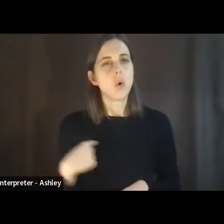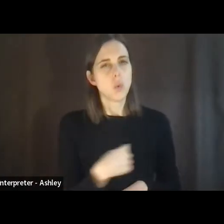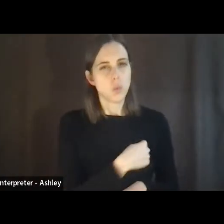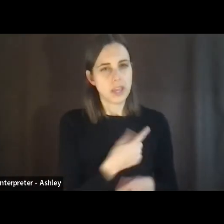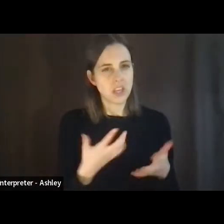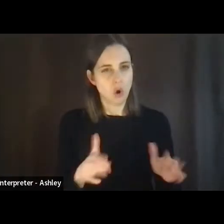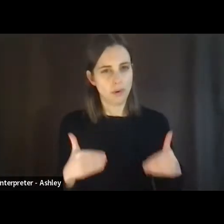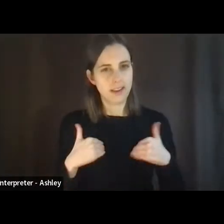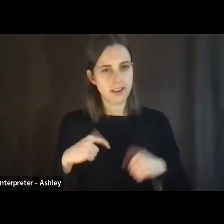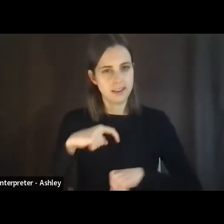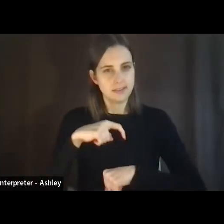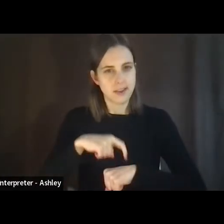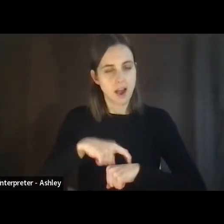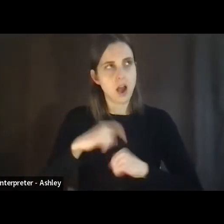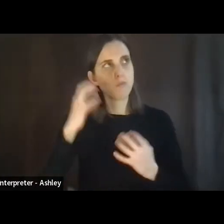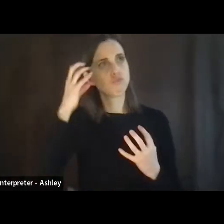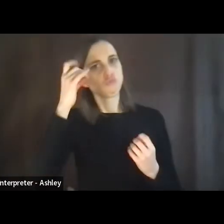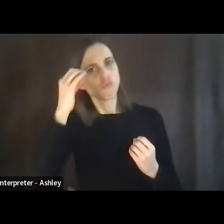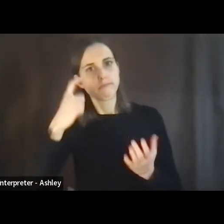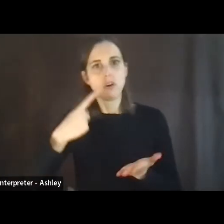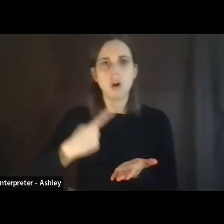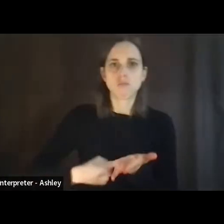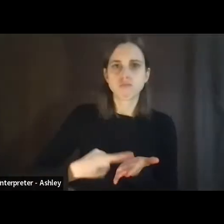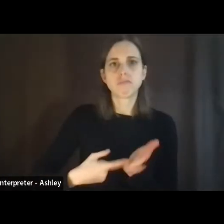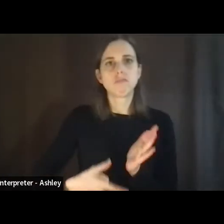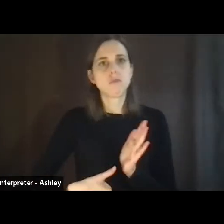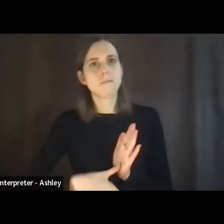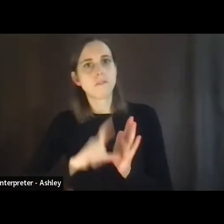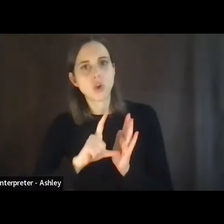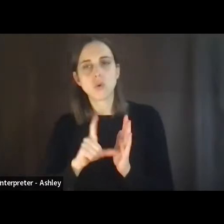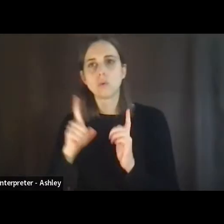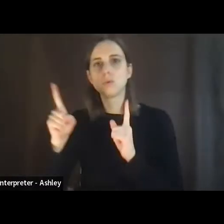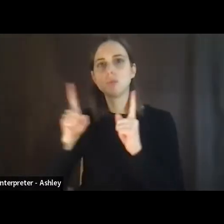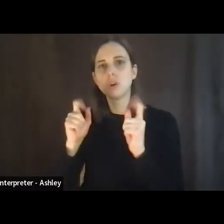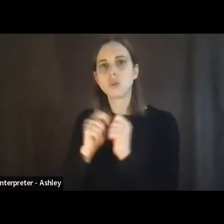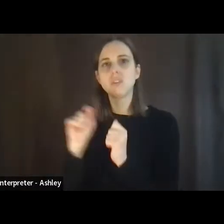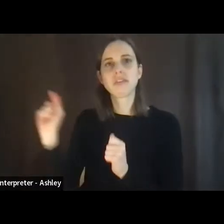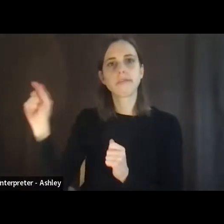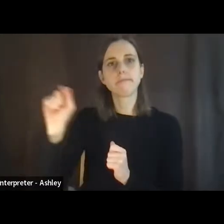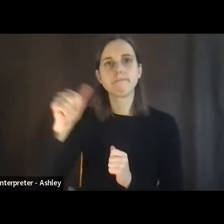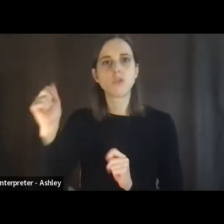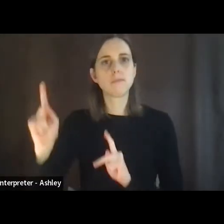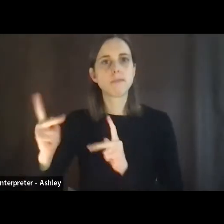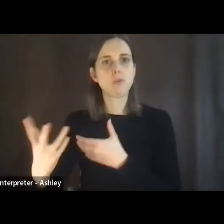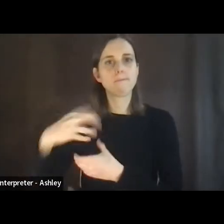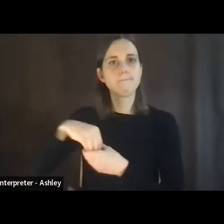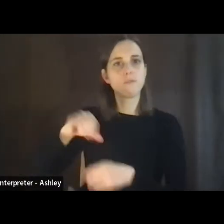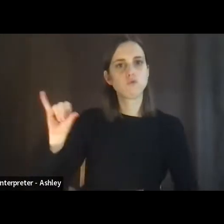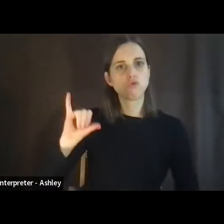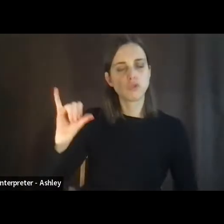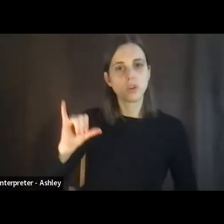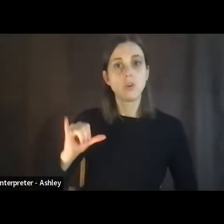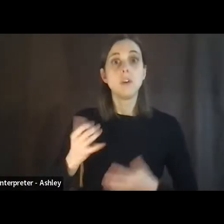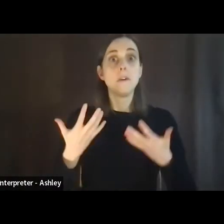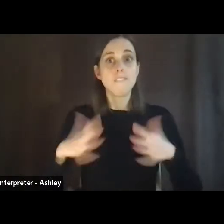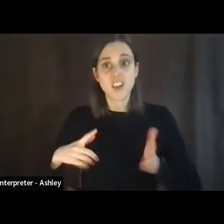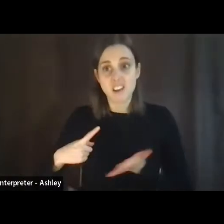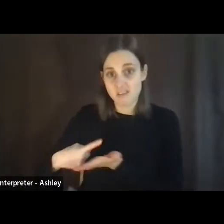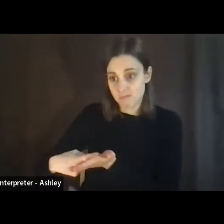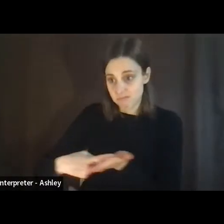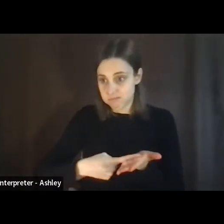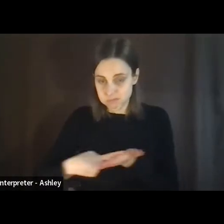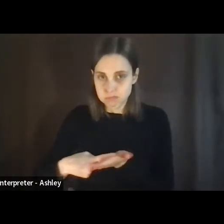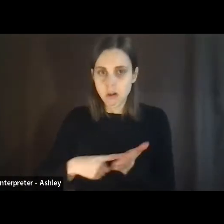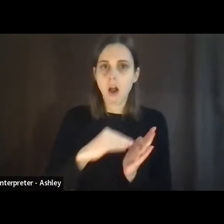review documents, talk to our stakeholders, and then we're coming back and providing input and feedback to the program team.